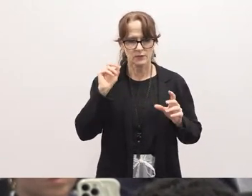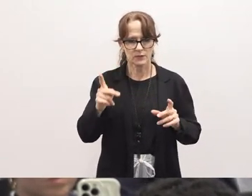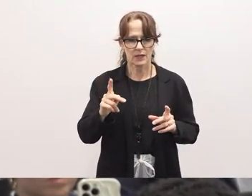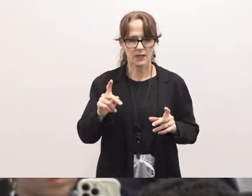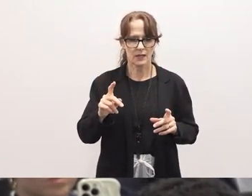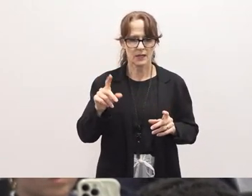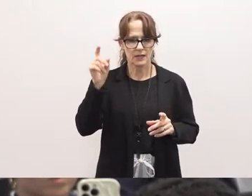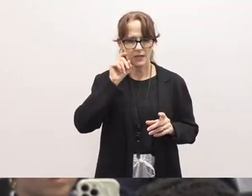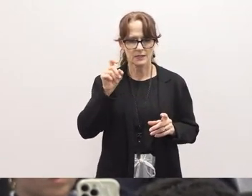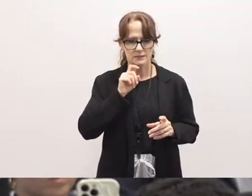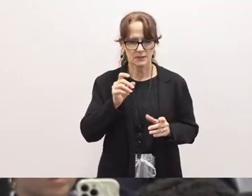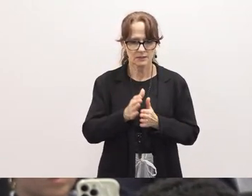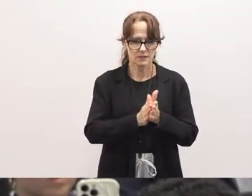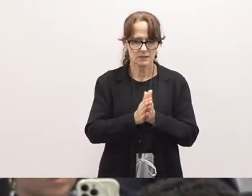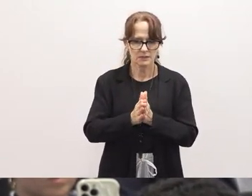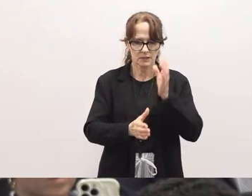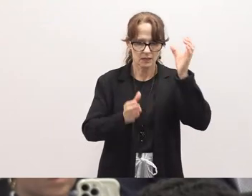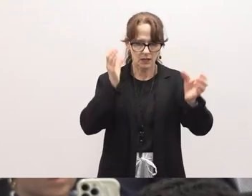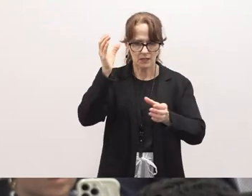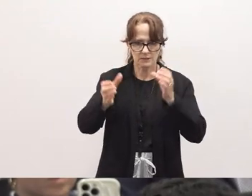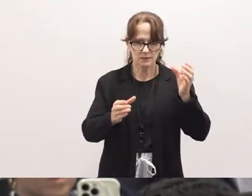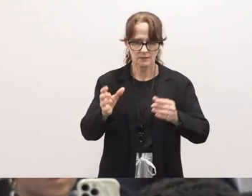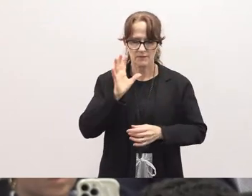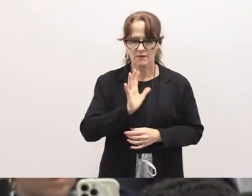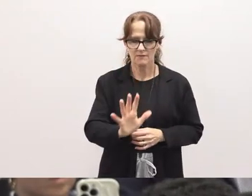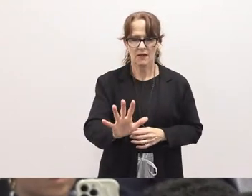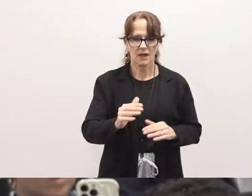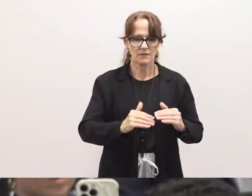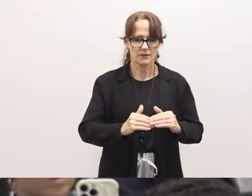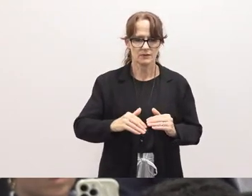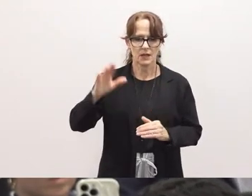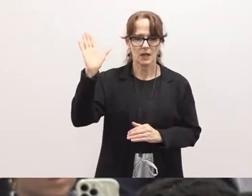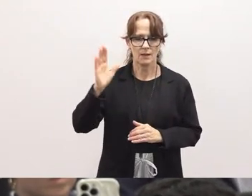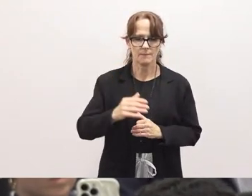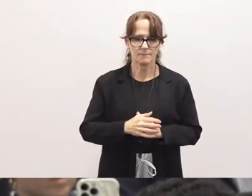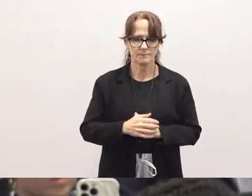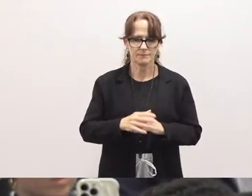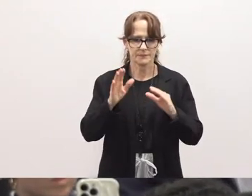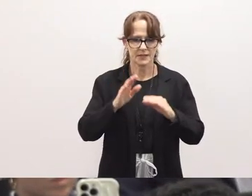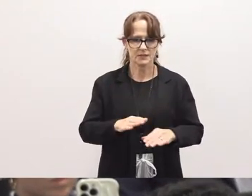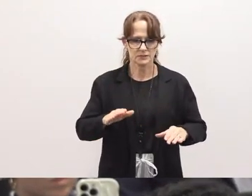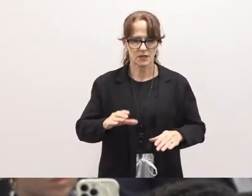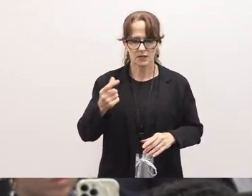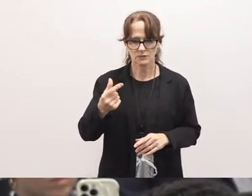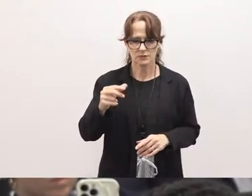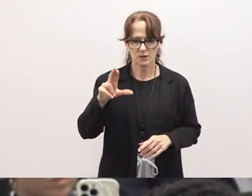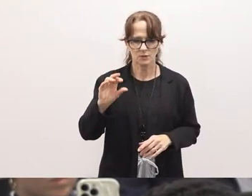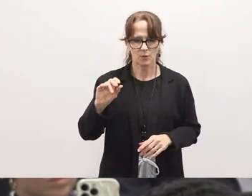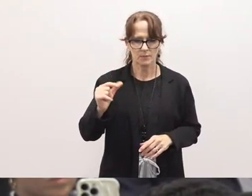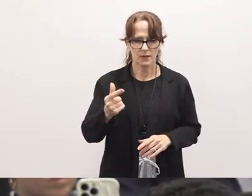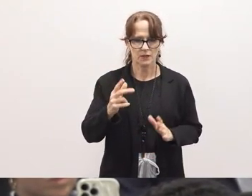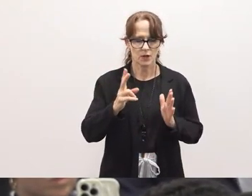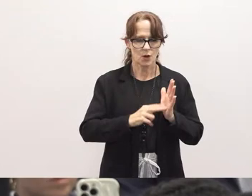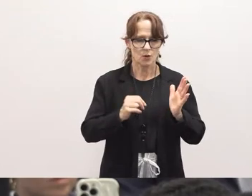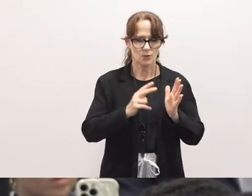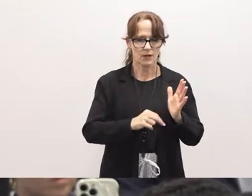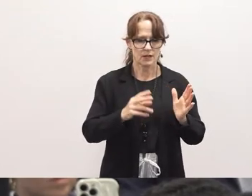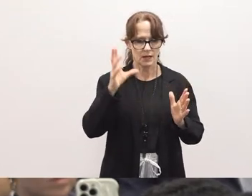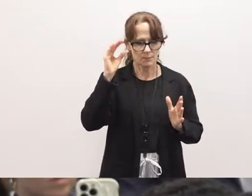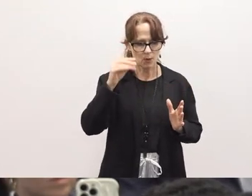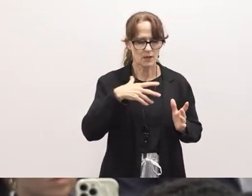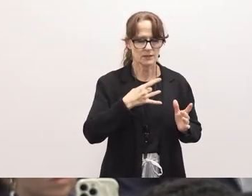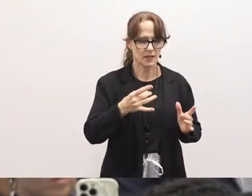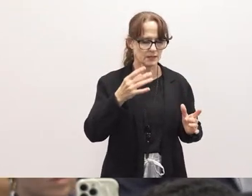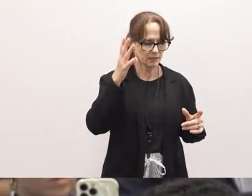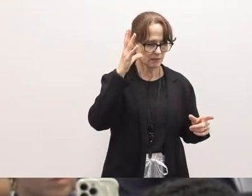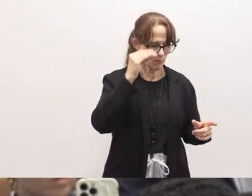push a sexuality-driven concept to children from 5 years and up. That is child grooming. And reading about little boys liking other little boys and little girls